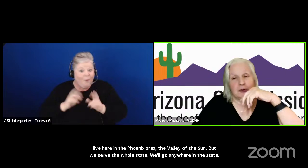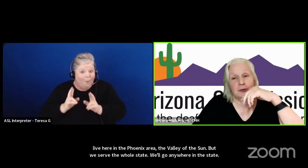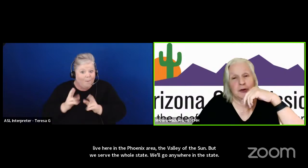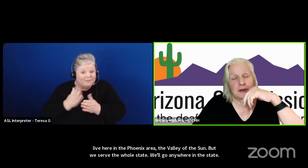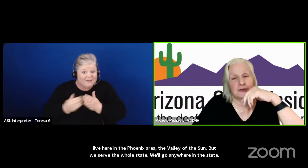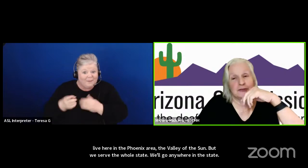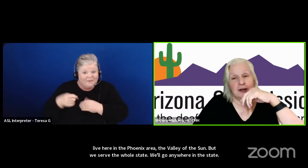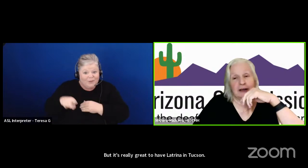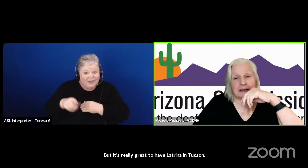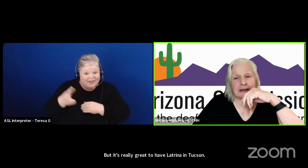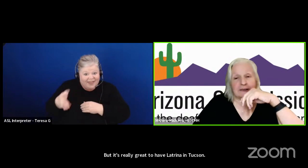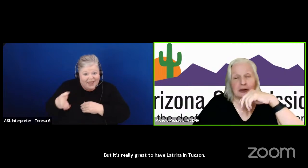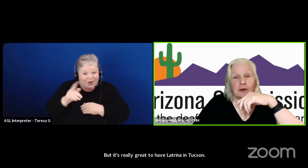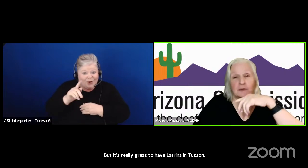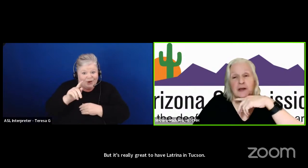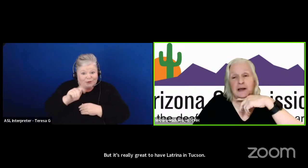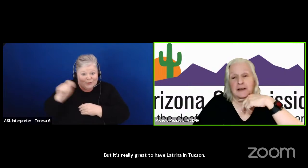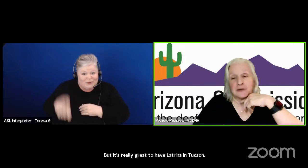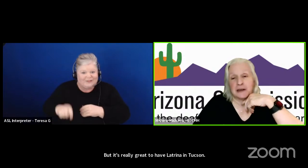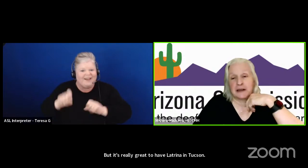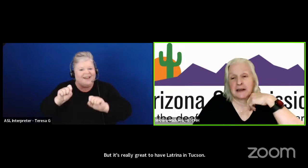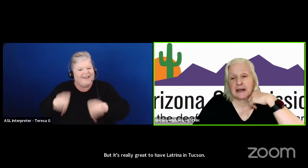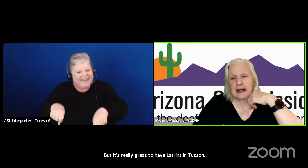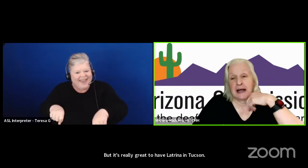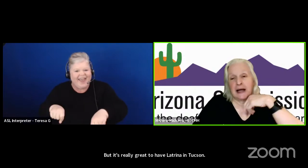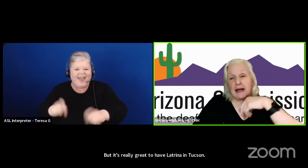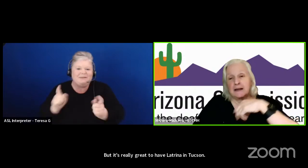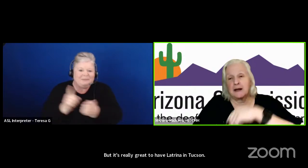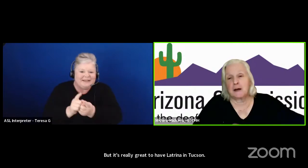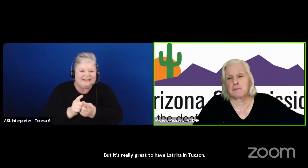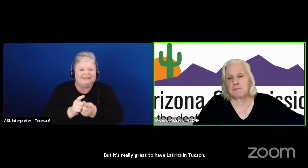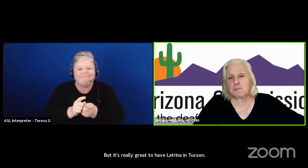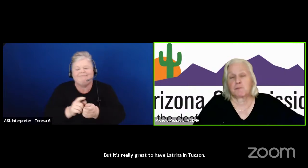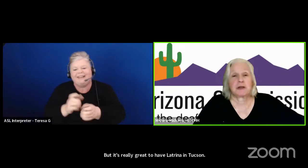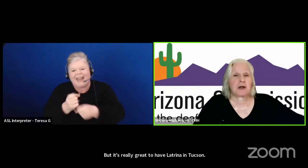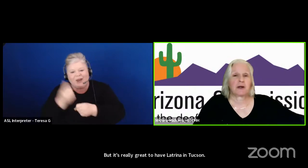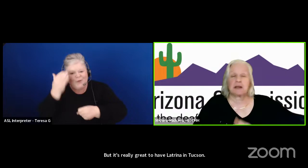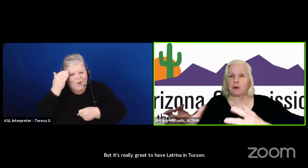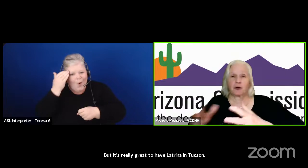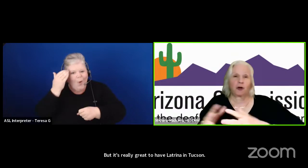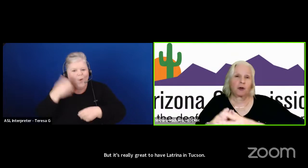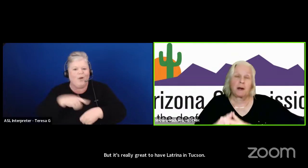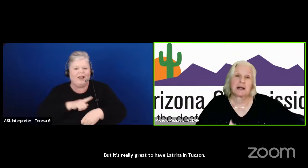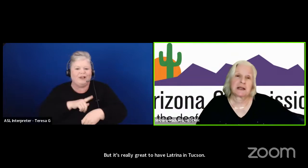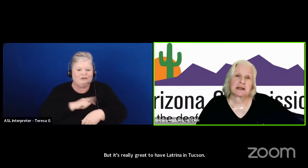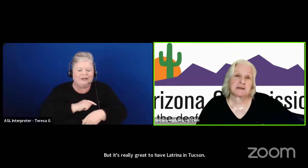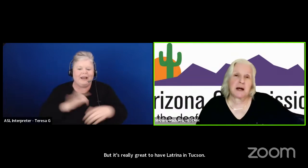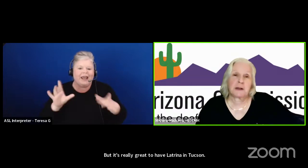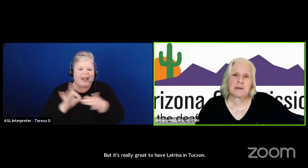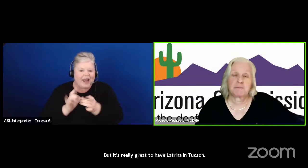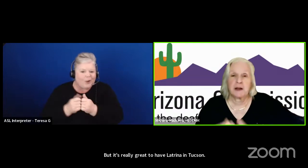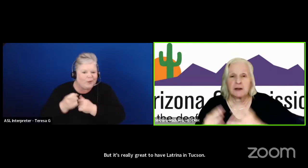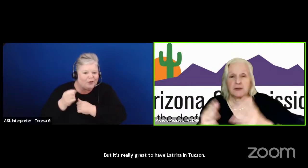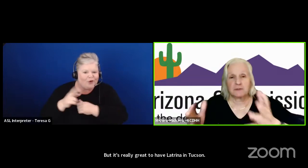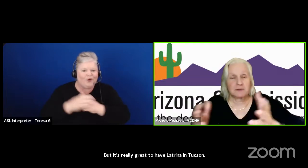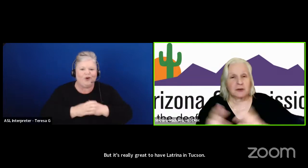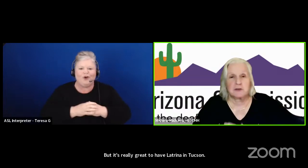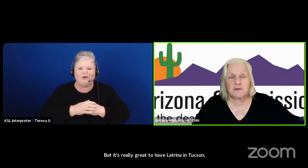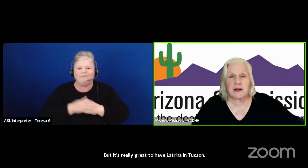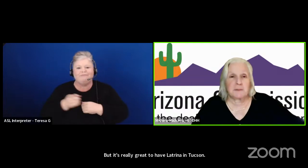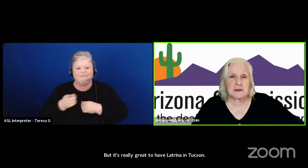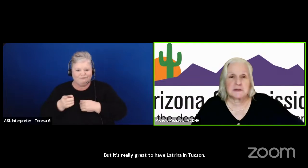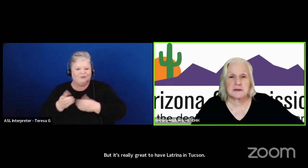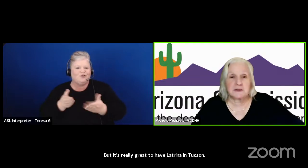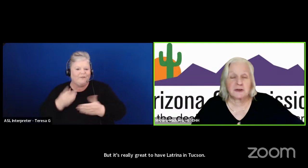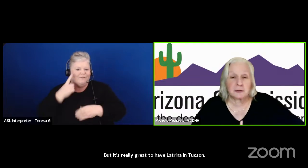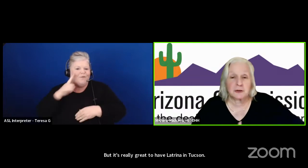of you who are in Tucson can get to know Latrina and connect with her about anything that's happening. She serves